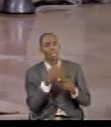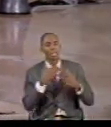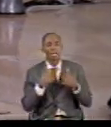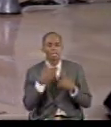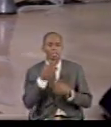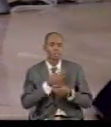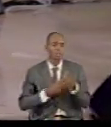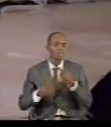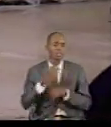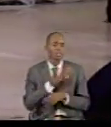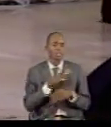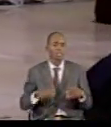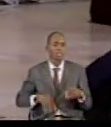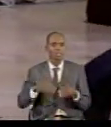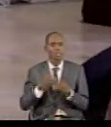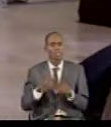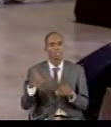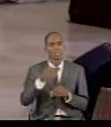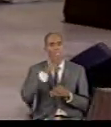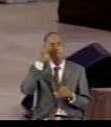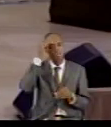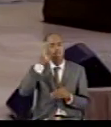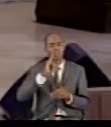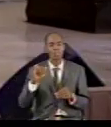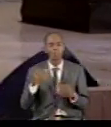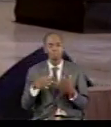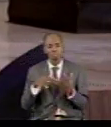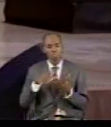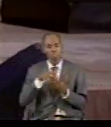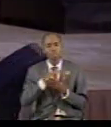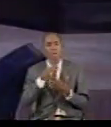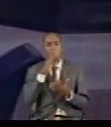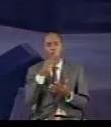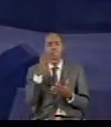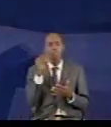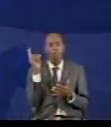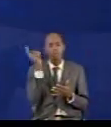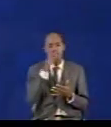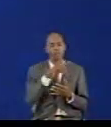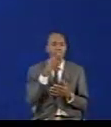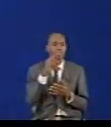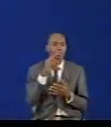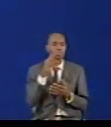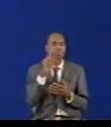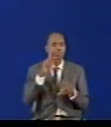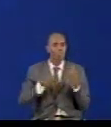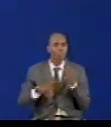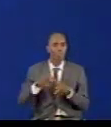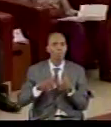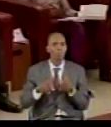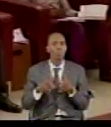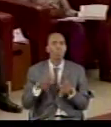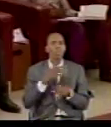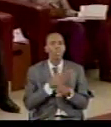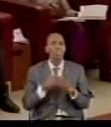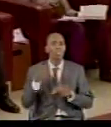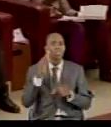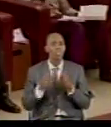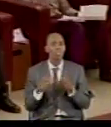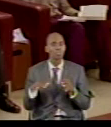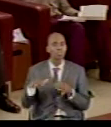their understanding. Those are the false brethren and the people they are pointing to. If those